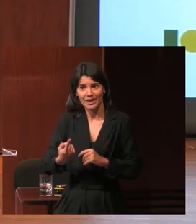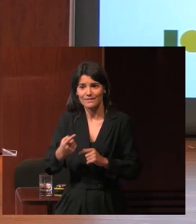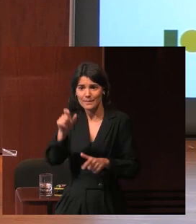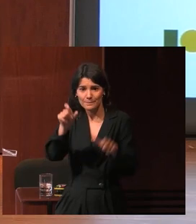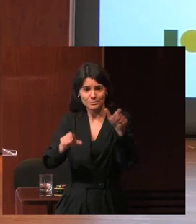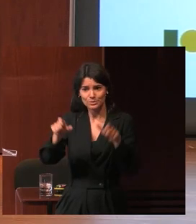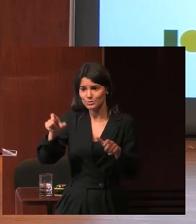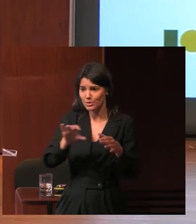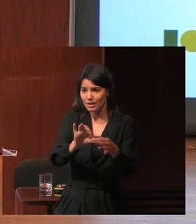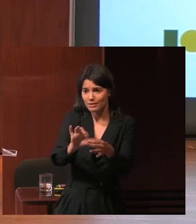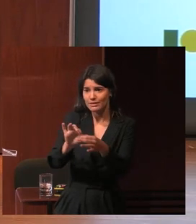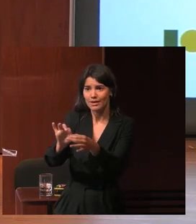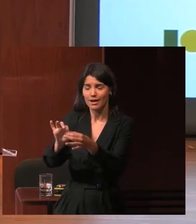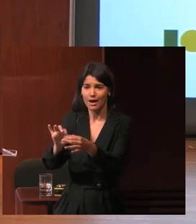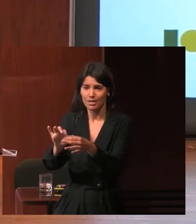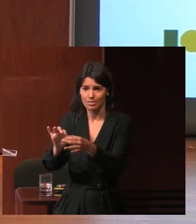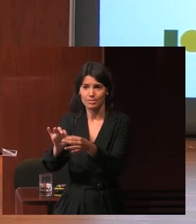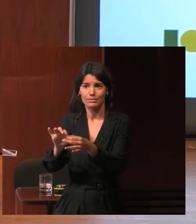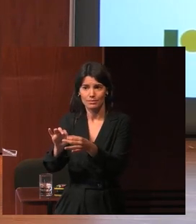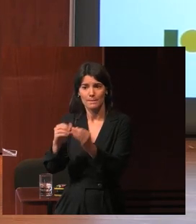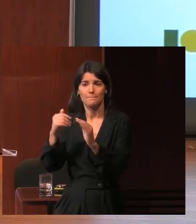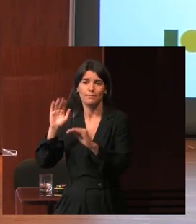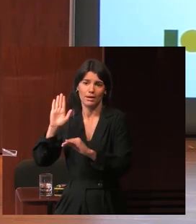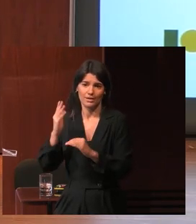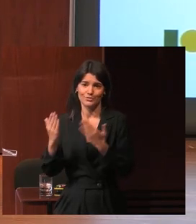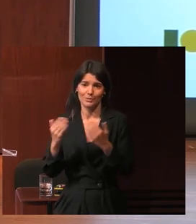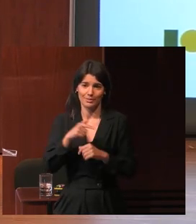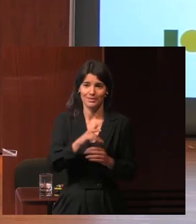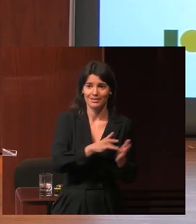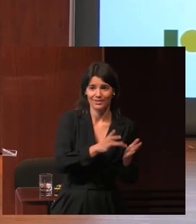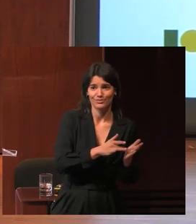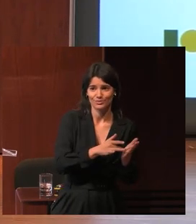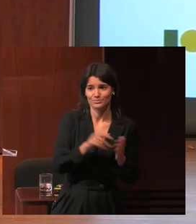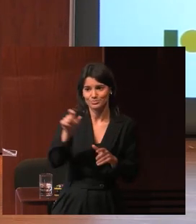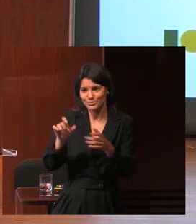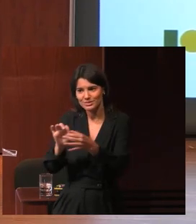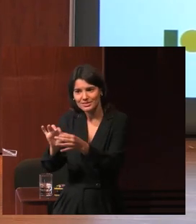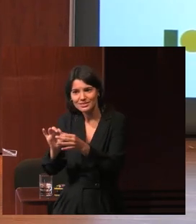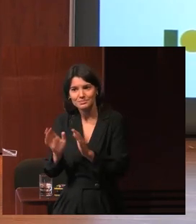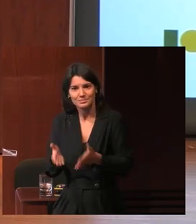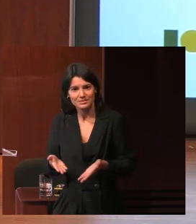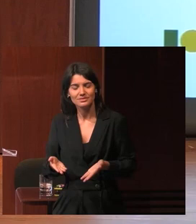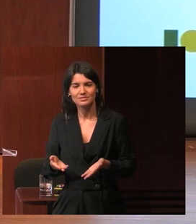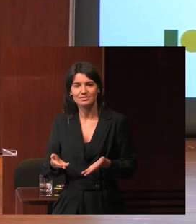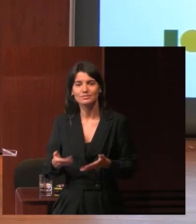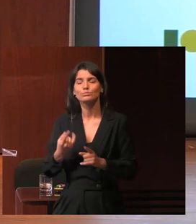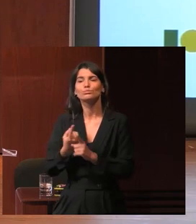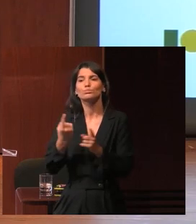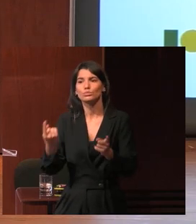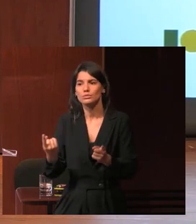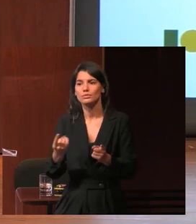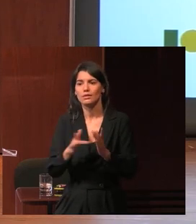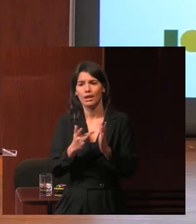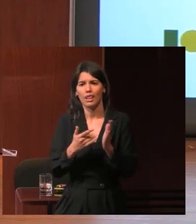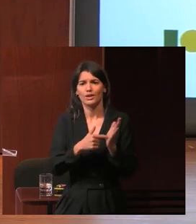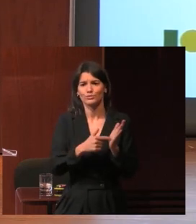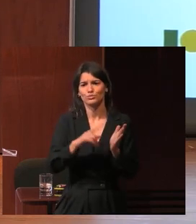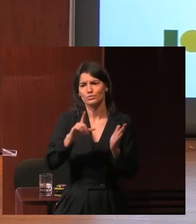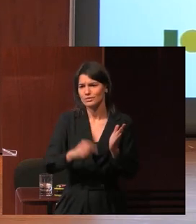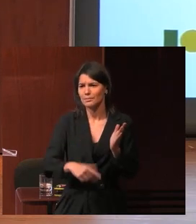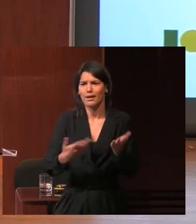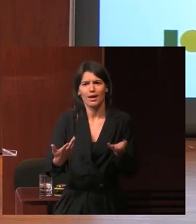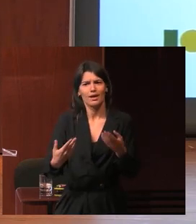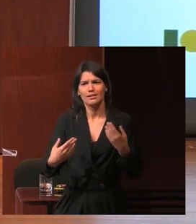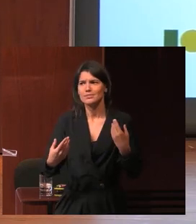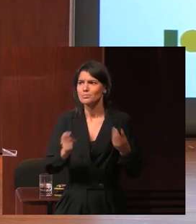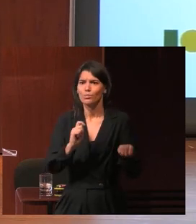to books. And that is also because books are dynamic as well. I mean, not that this one book